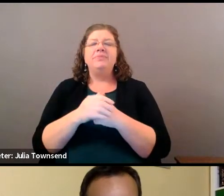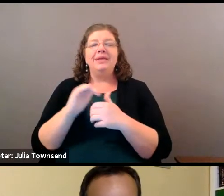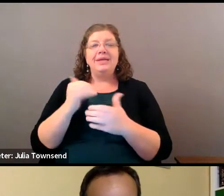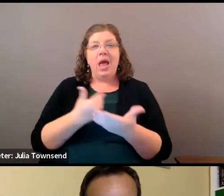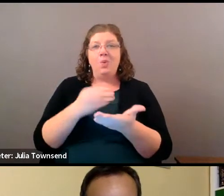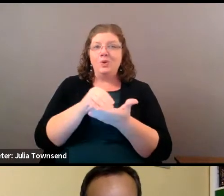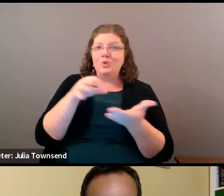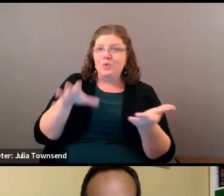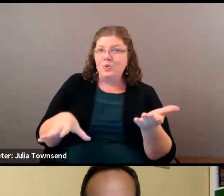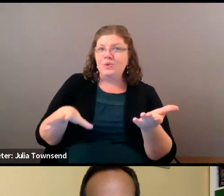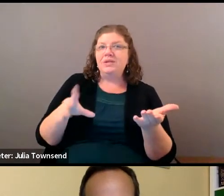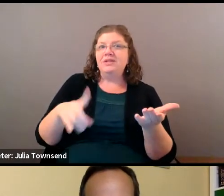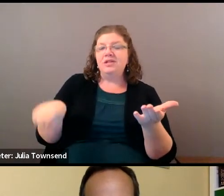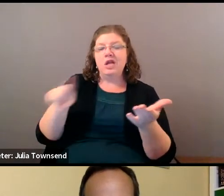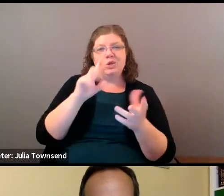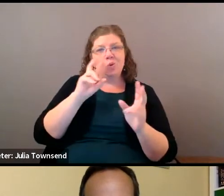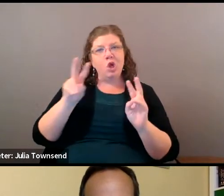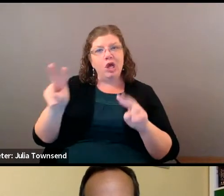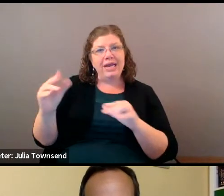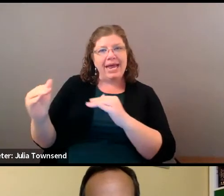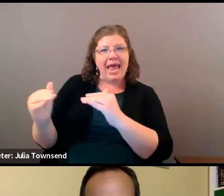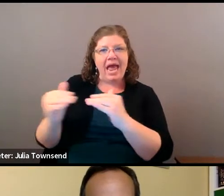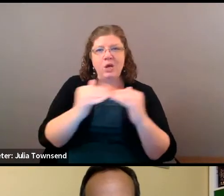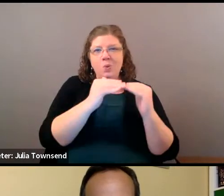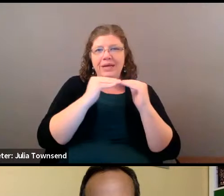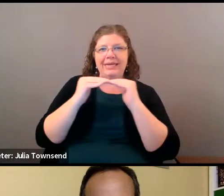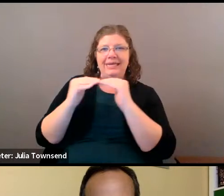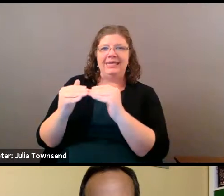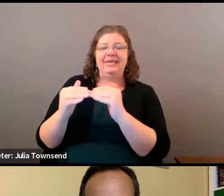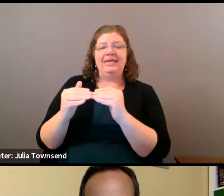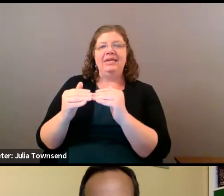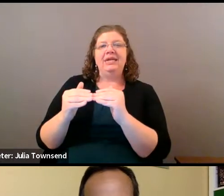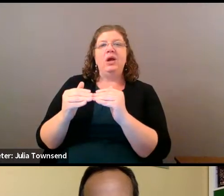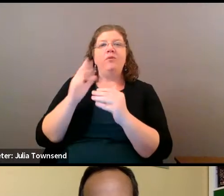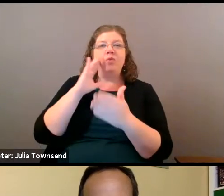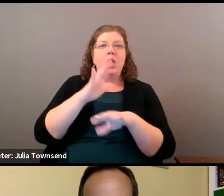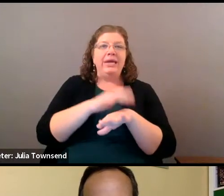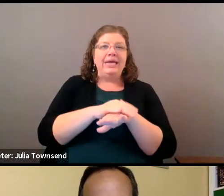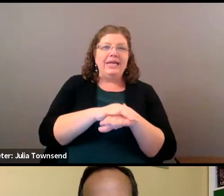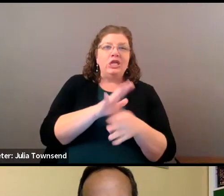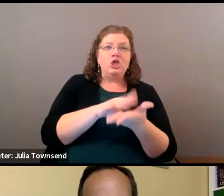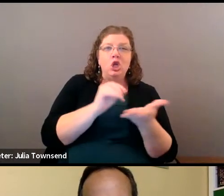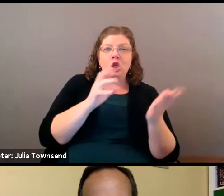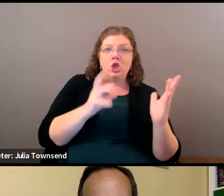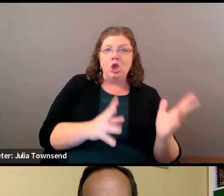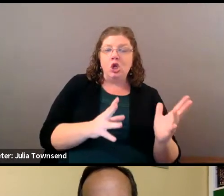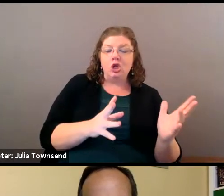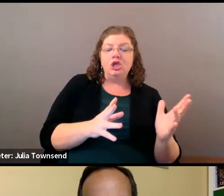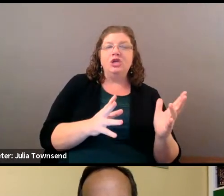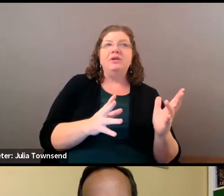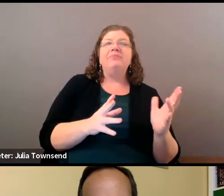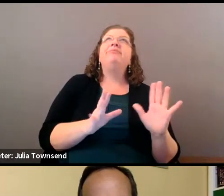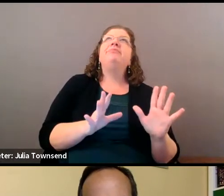are, as you know, we're looking at equity, and for our English learners, English